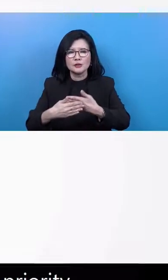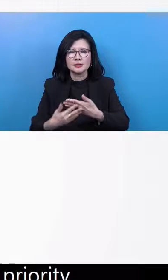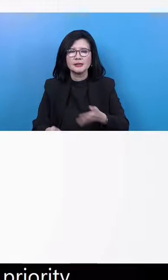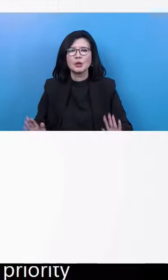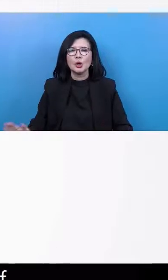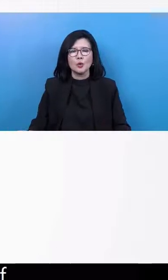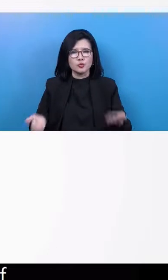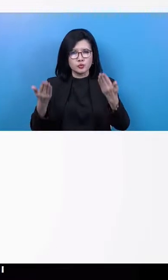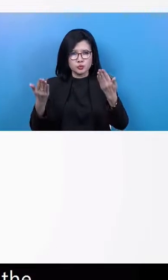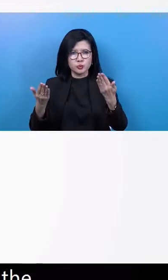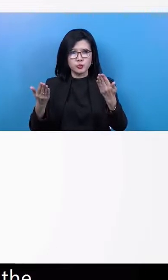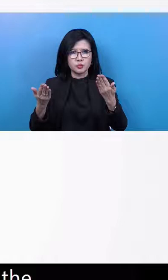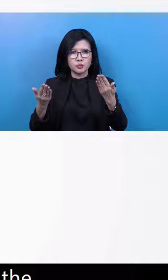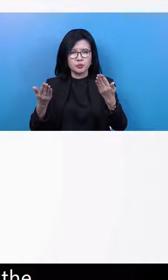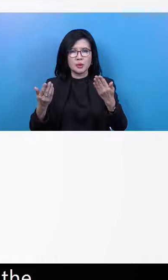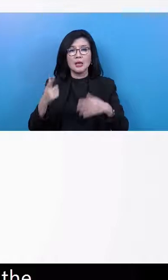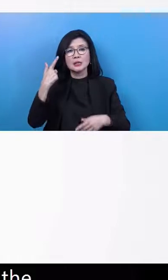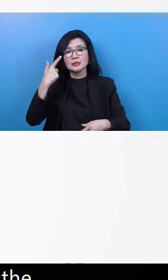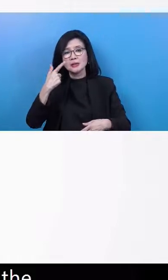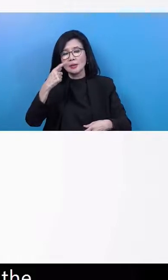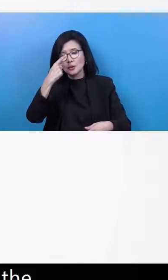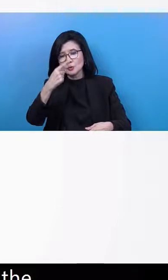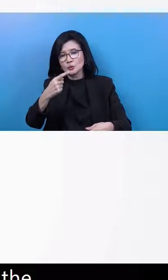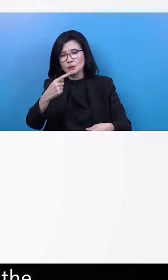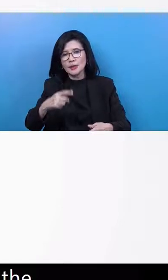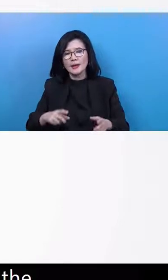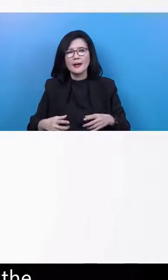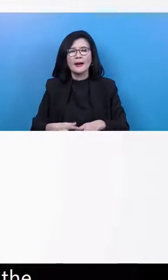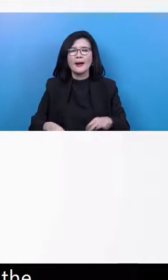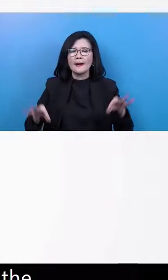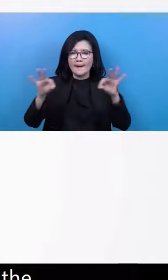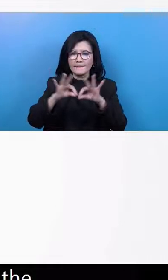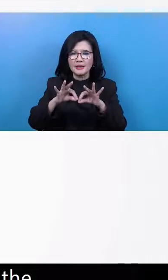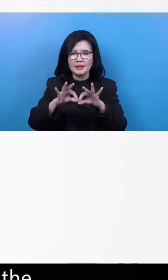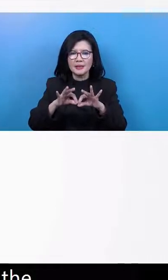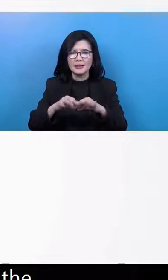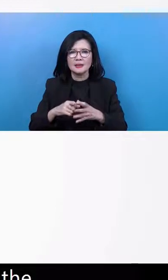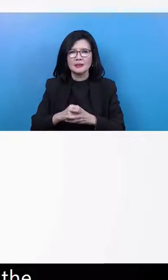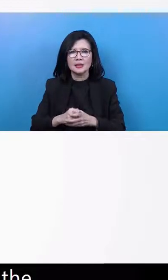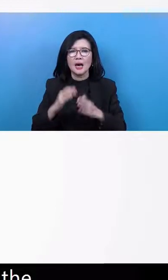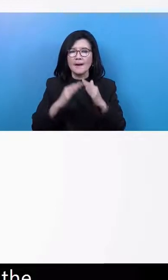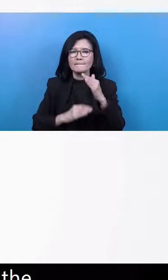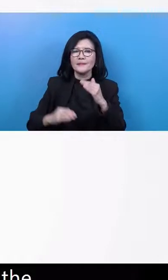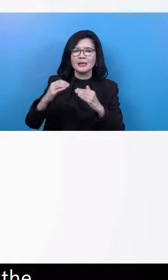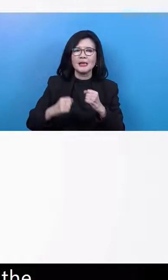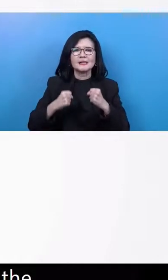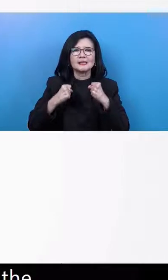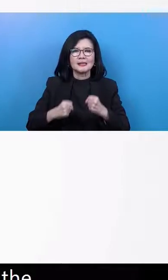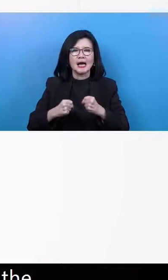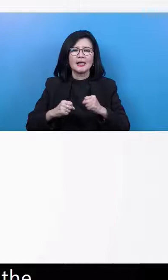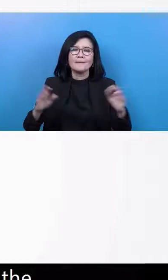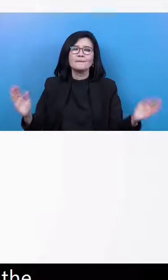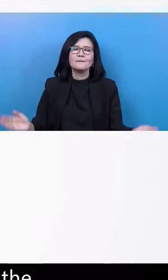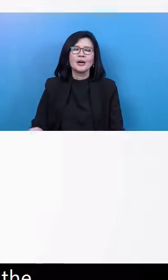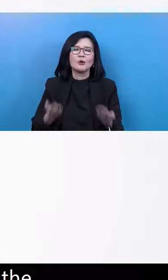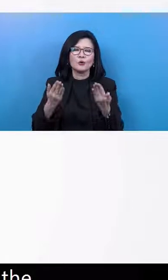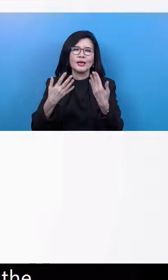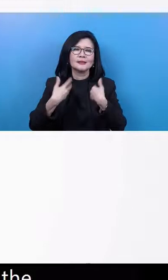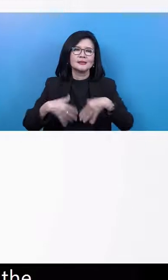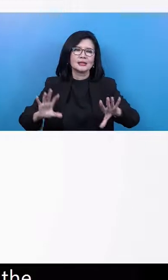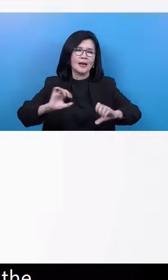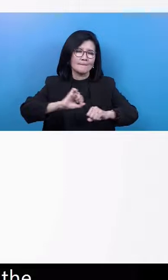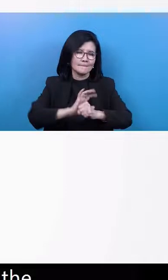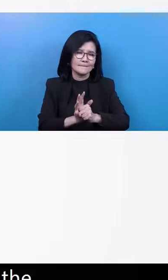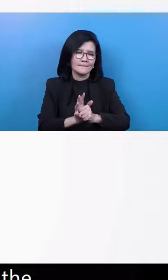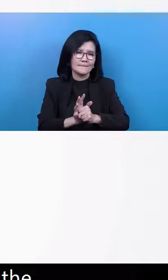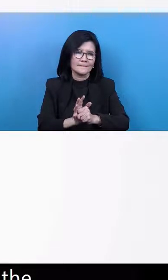areas in the ACRF is enhancing resilience of development in the post-pandemic through the promotions of